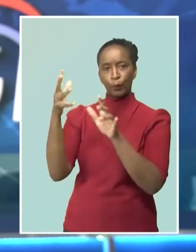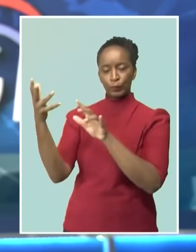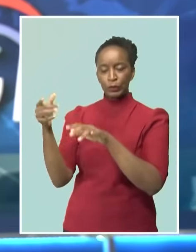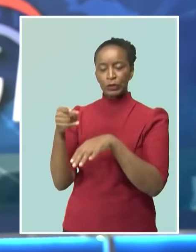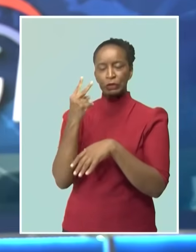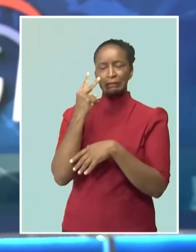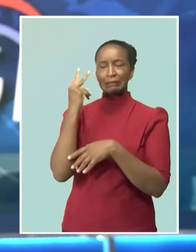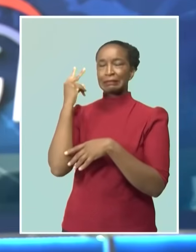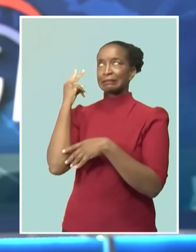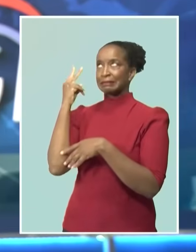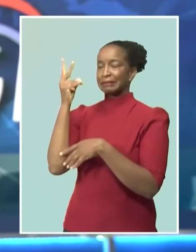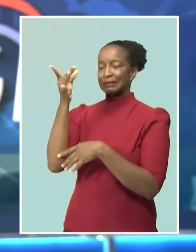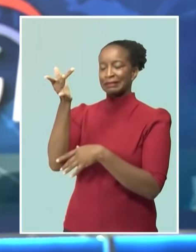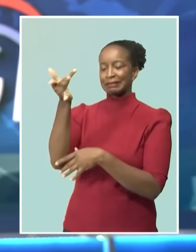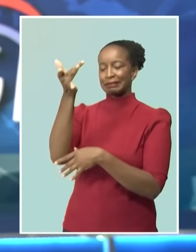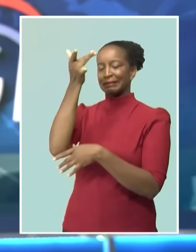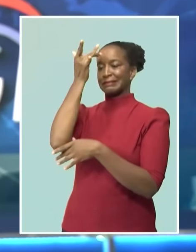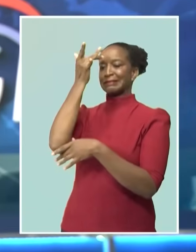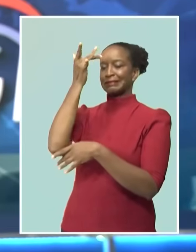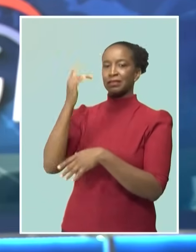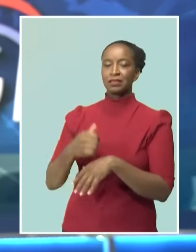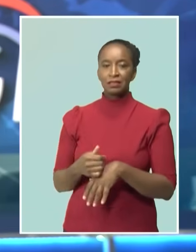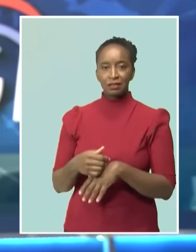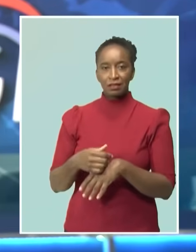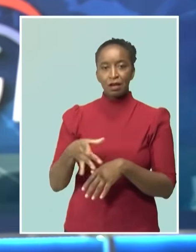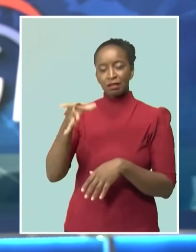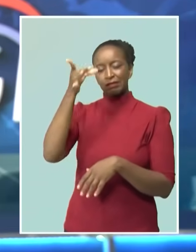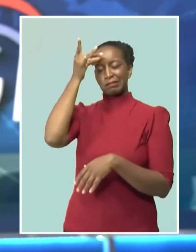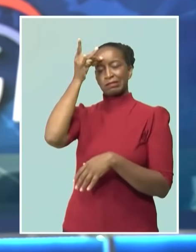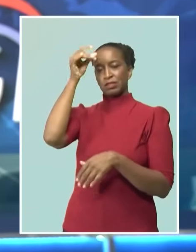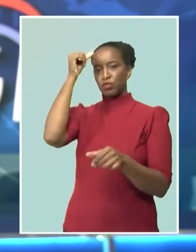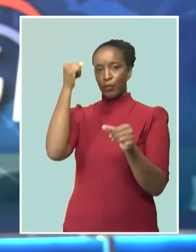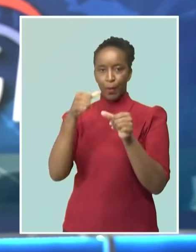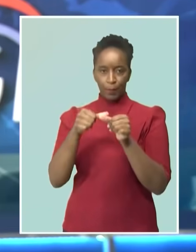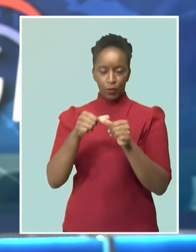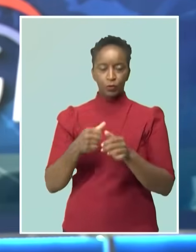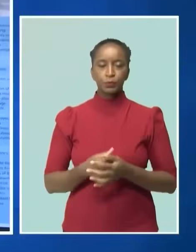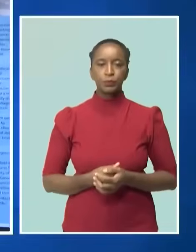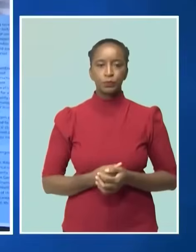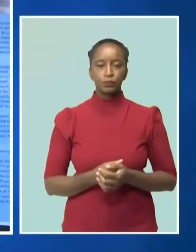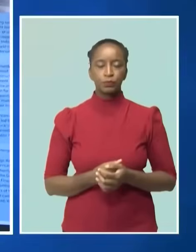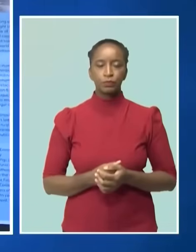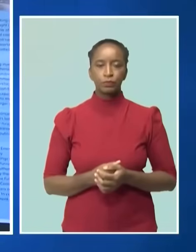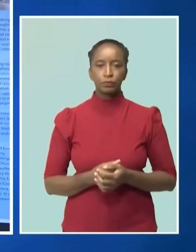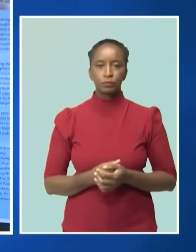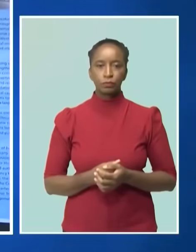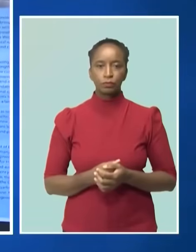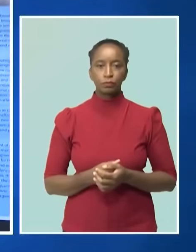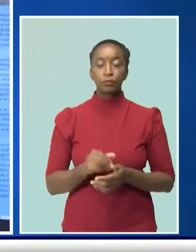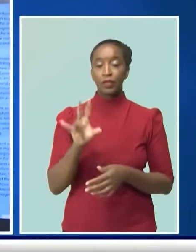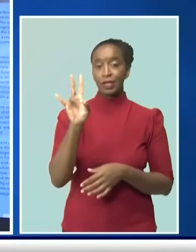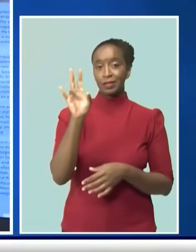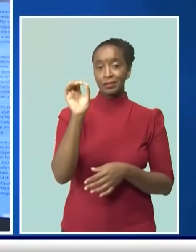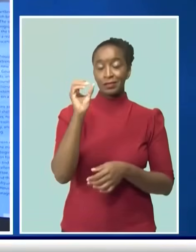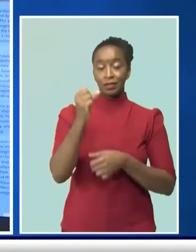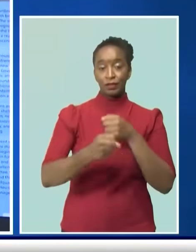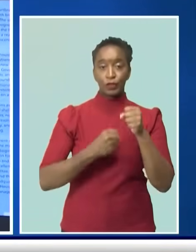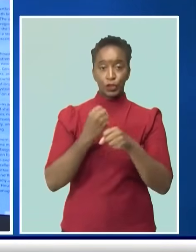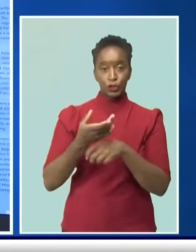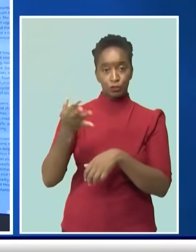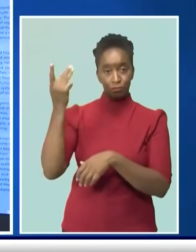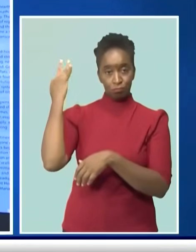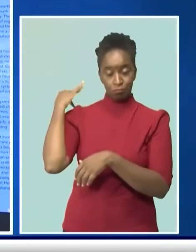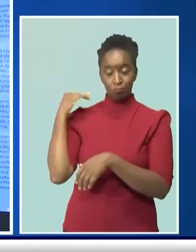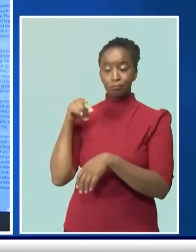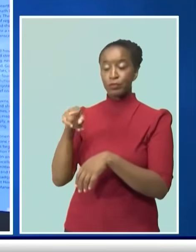system that will remain as long as she lives. Let's hear that story from Anesta Henry. 70 years ago, Anita Daniel was a